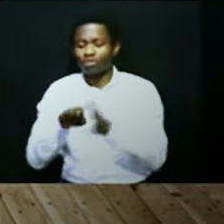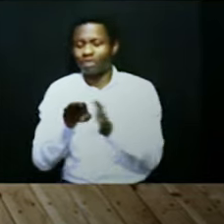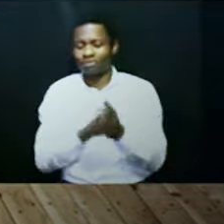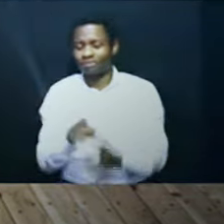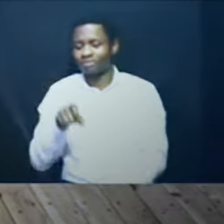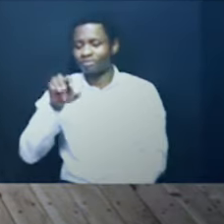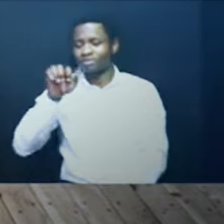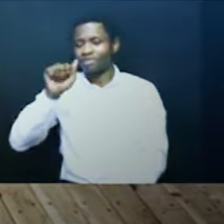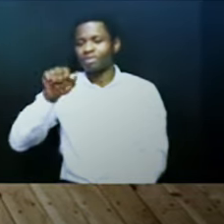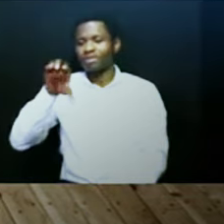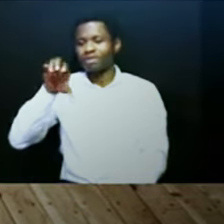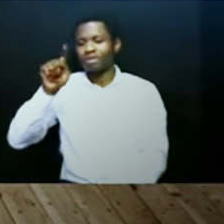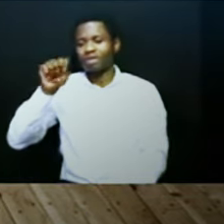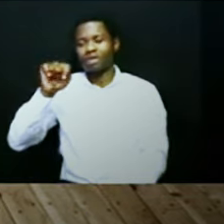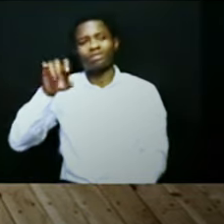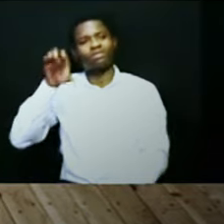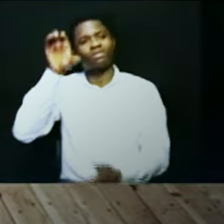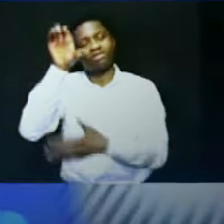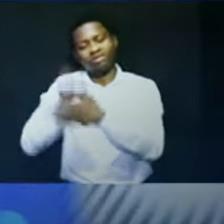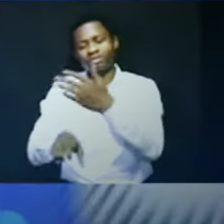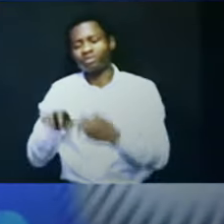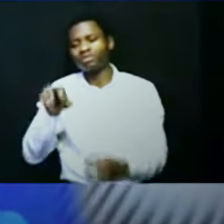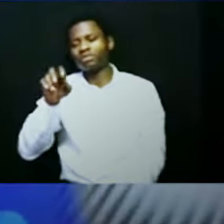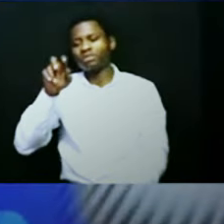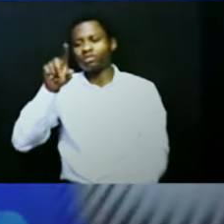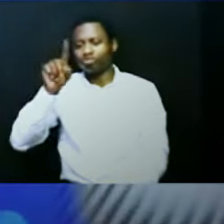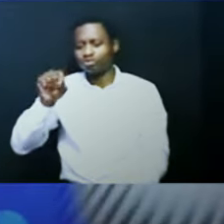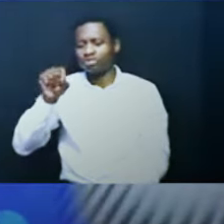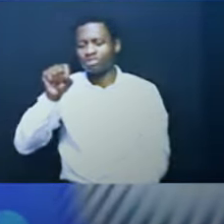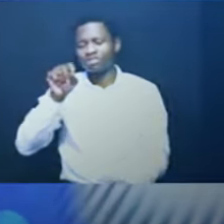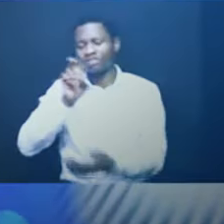20, verse 28.